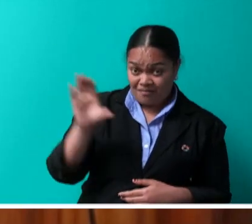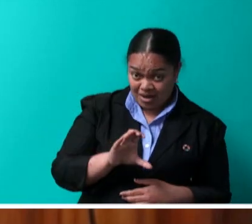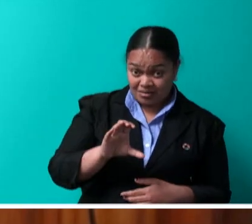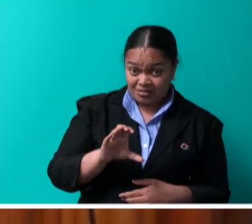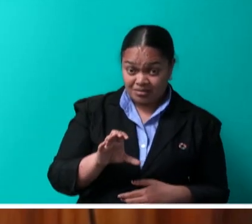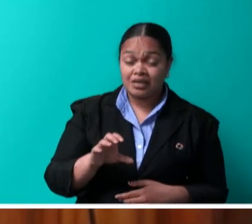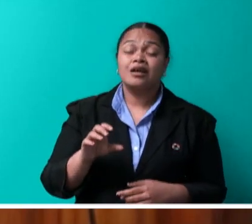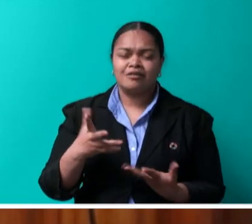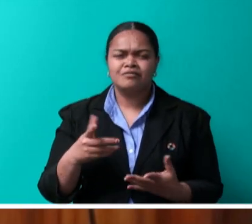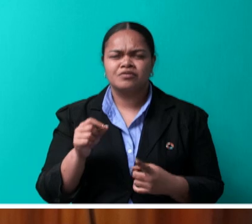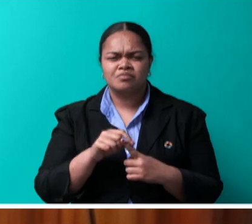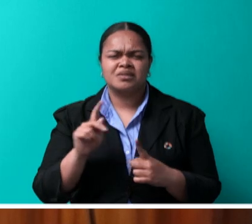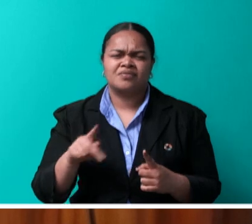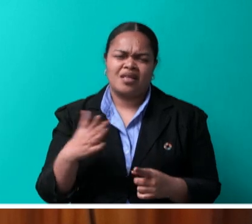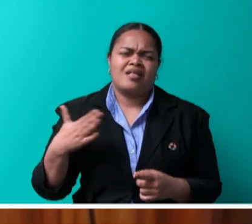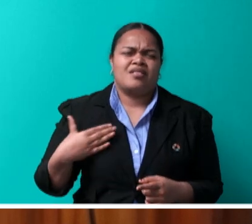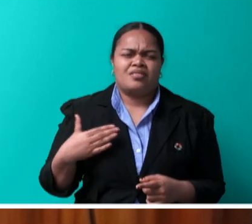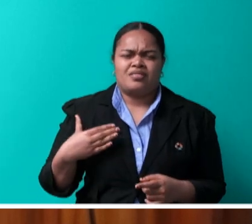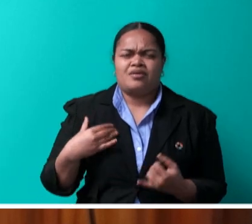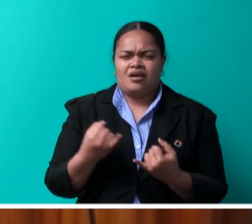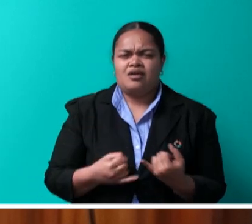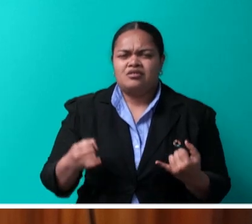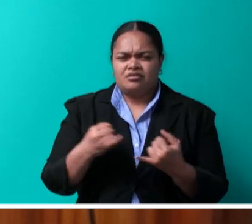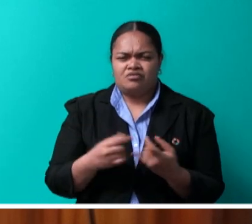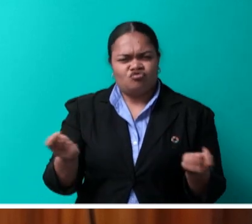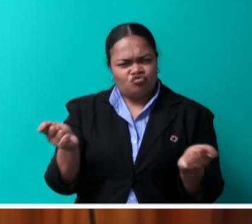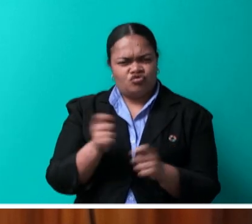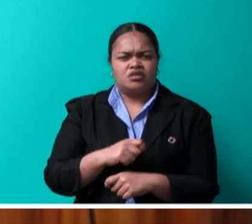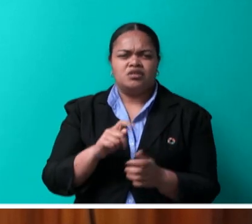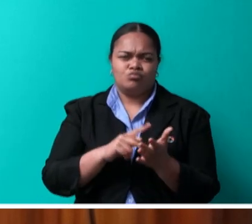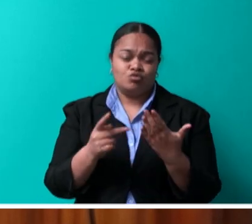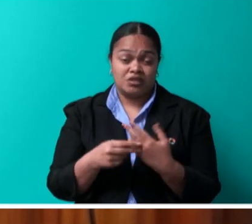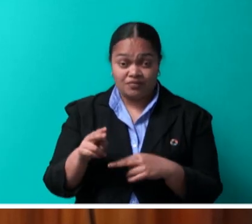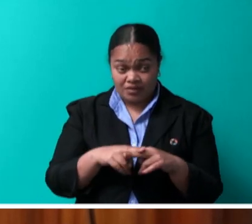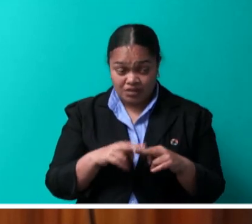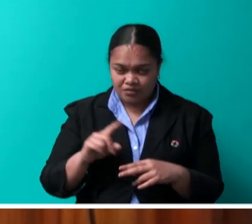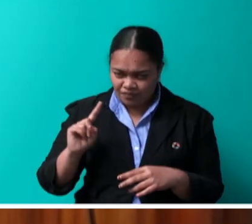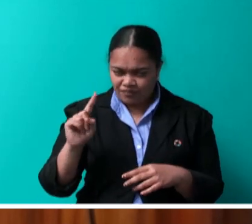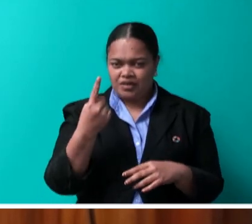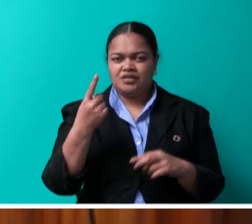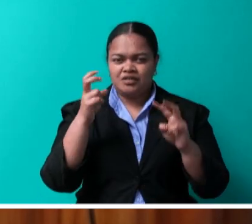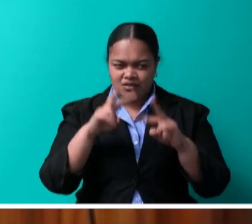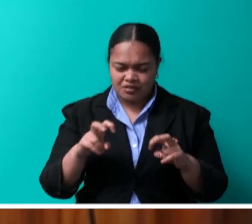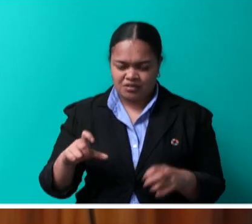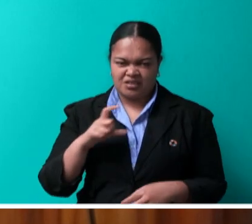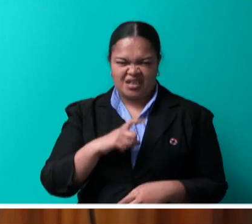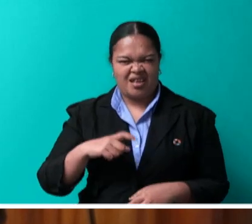the Pacific Healthy Islands Transformation Project, Fiji's first radiotherapy and cancer treatment